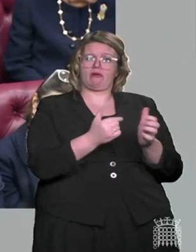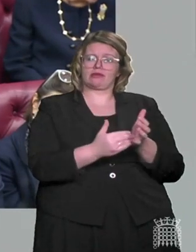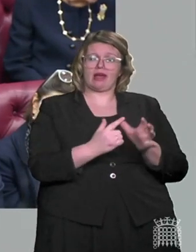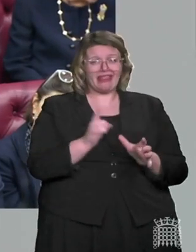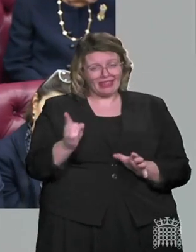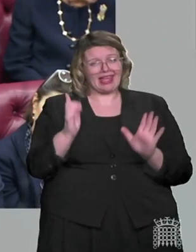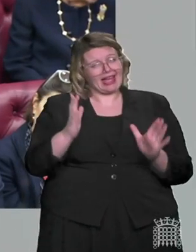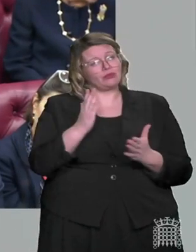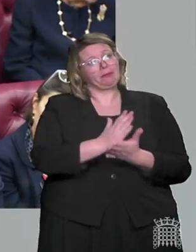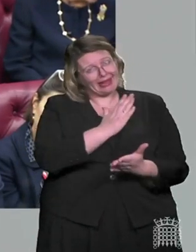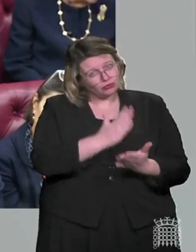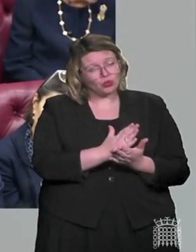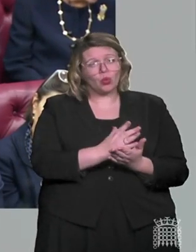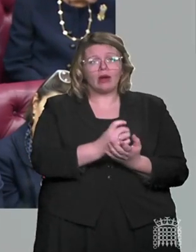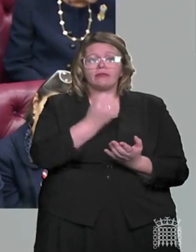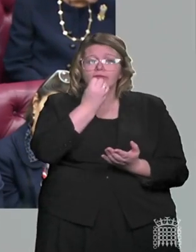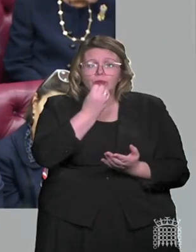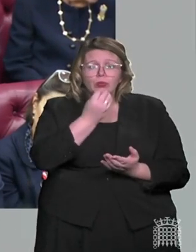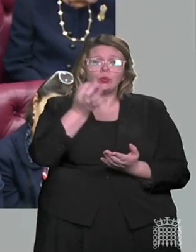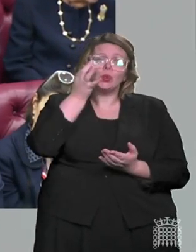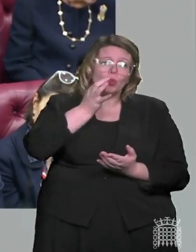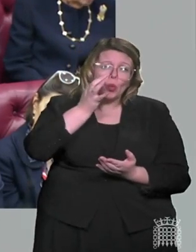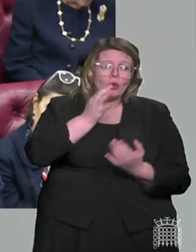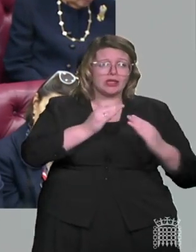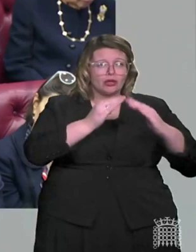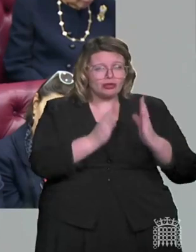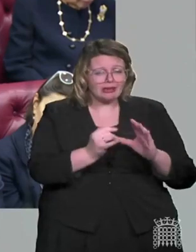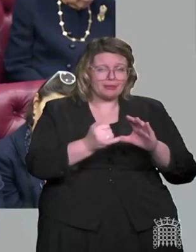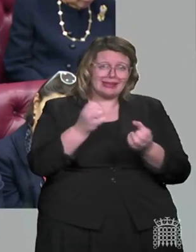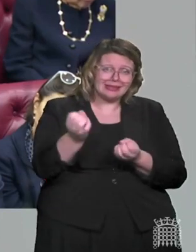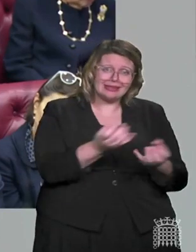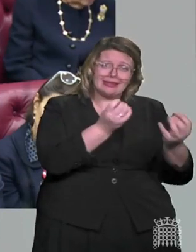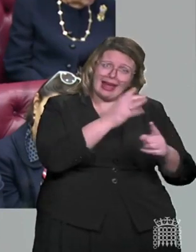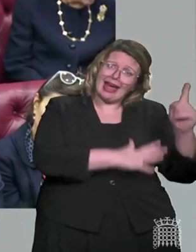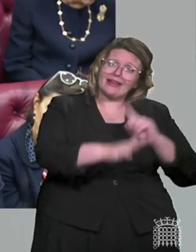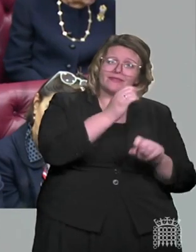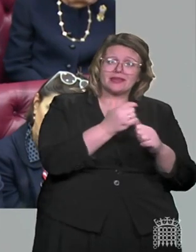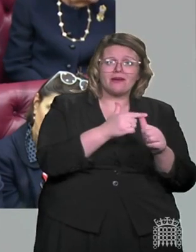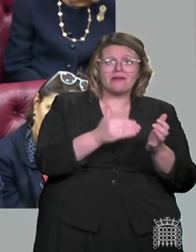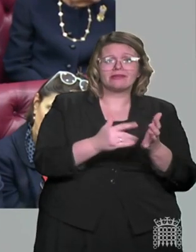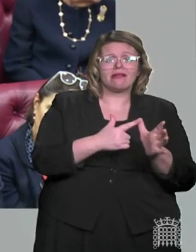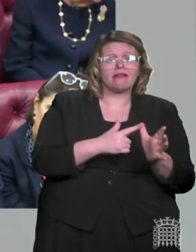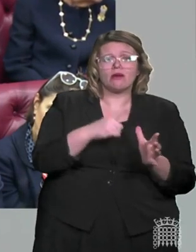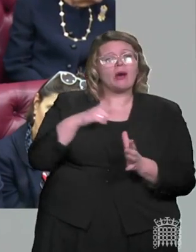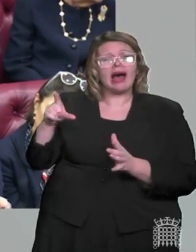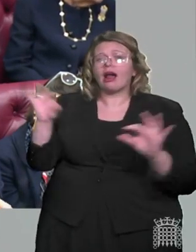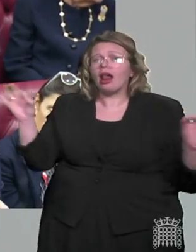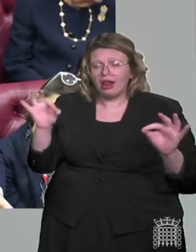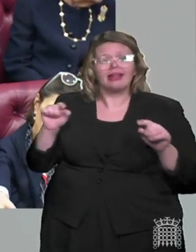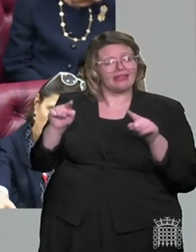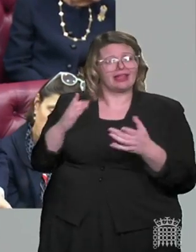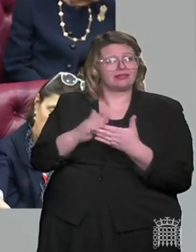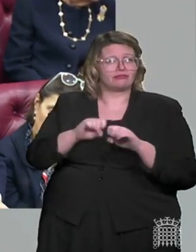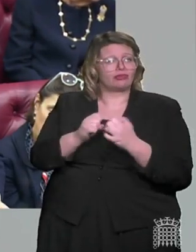sure that humanitarian aid, that food and water and shelter are available to people in Gaza, because if they don't do that, that would be a